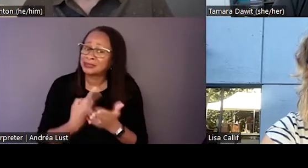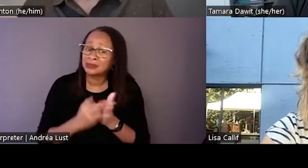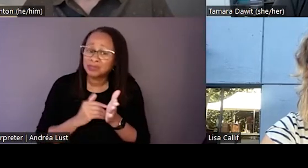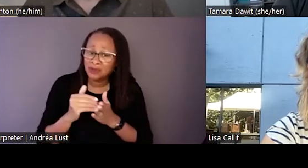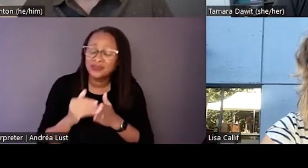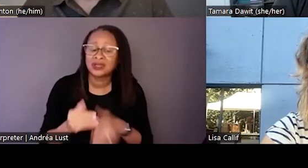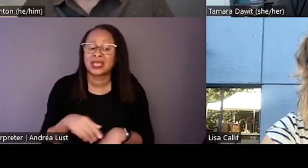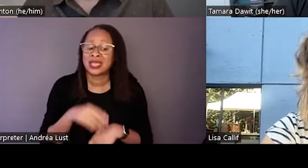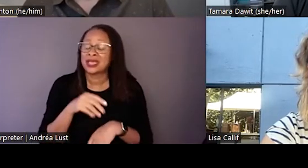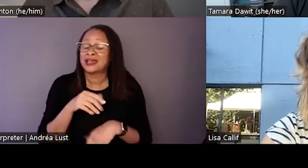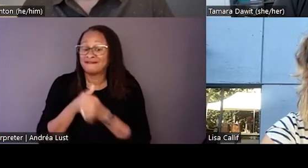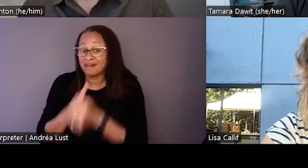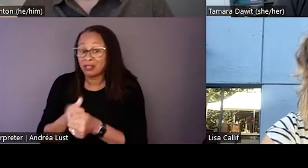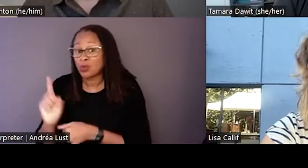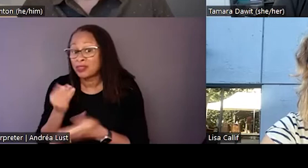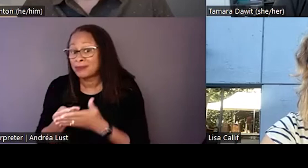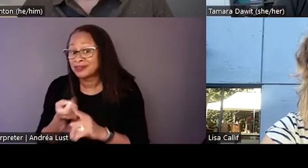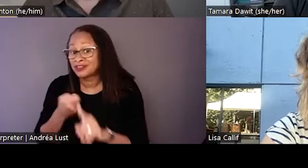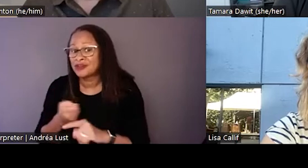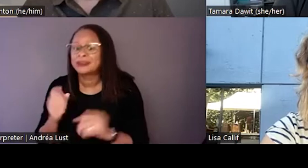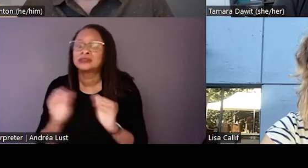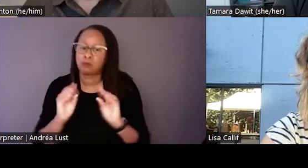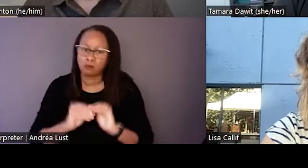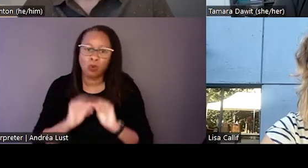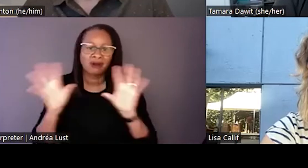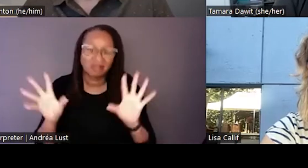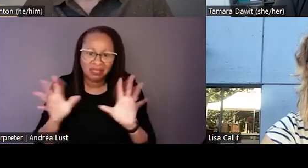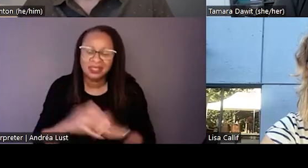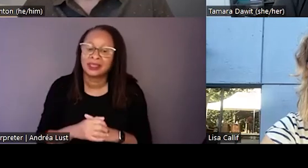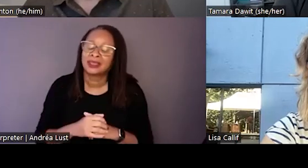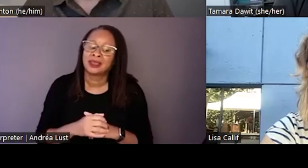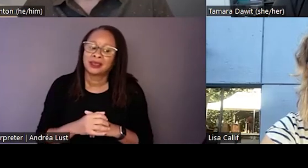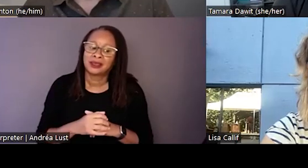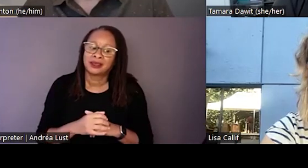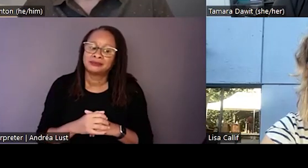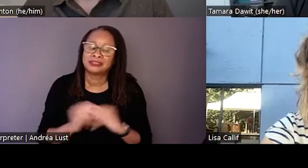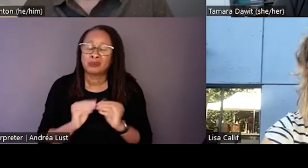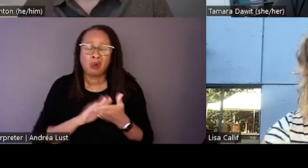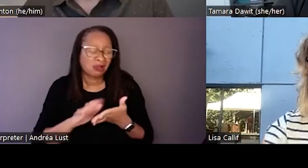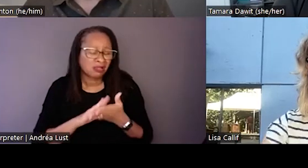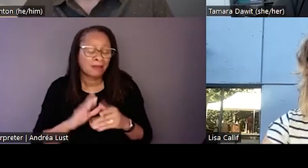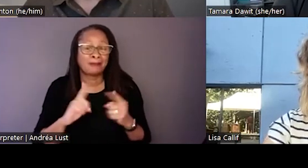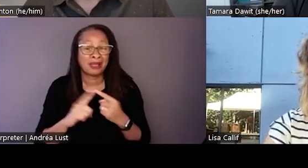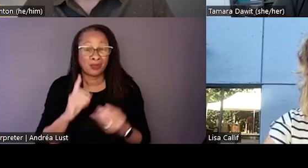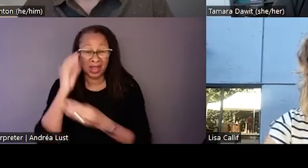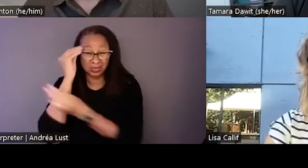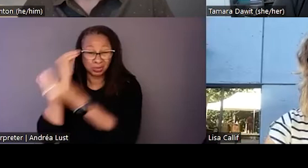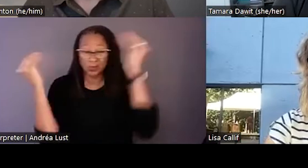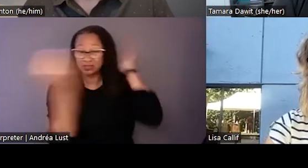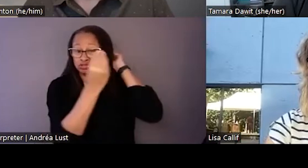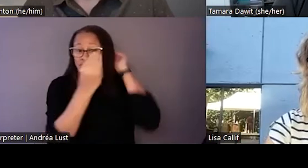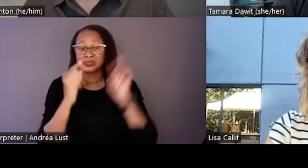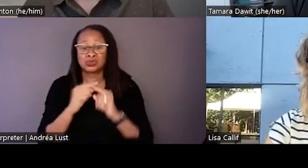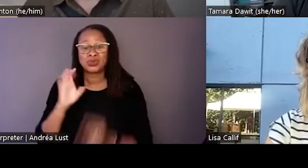perhaps tracing where the money came from is a little bit cleaner. But then when I think wearing my Ethiopian hat, there's a lot